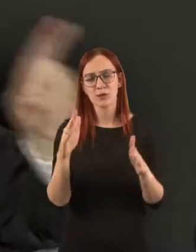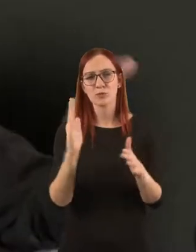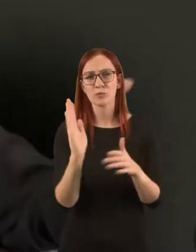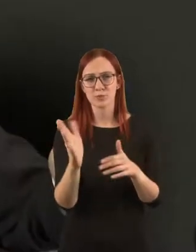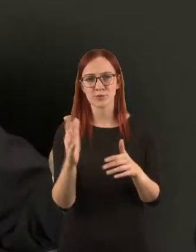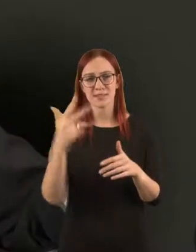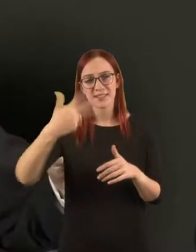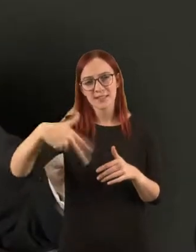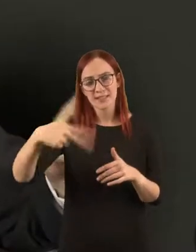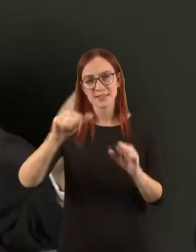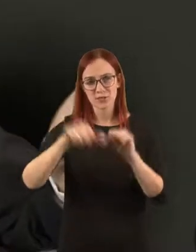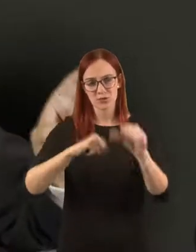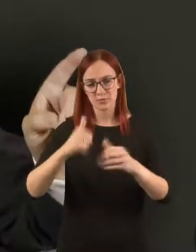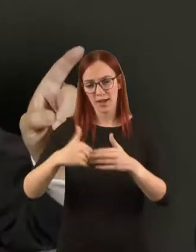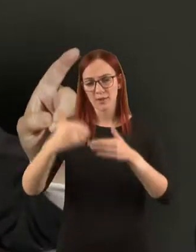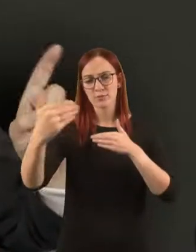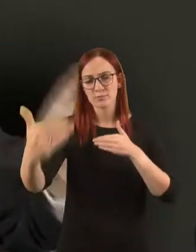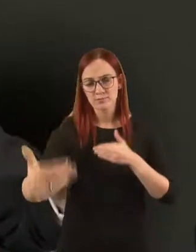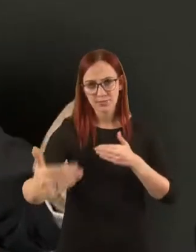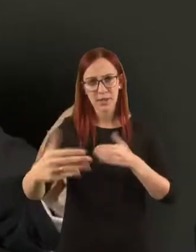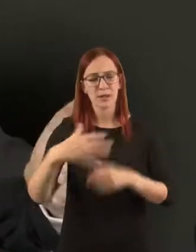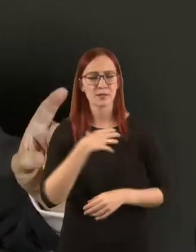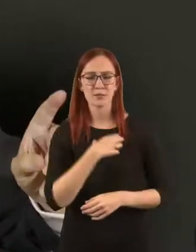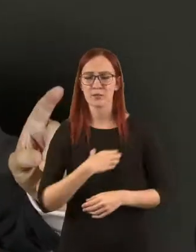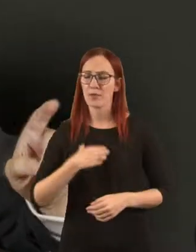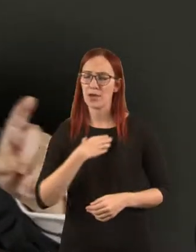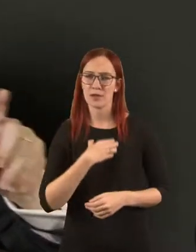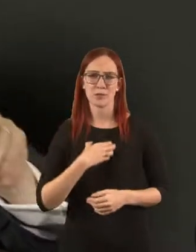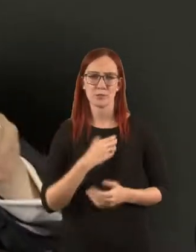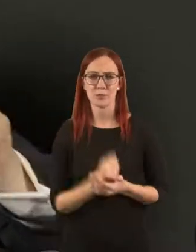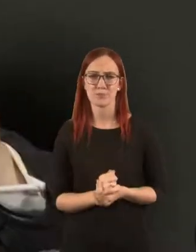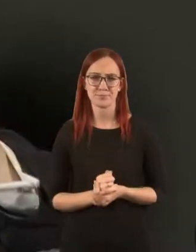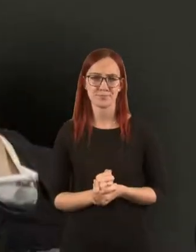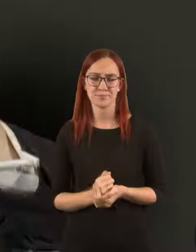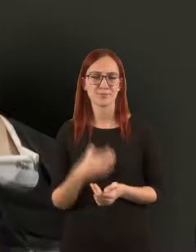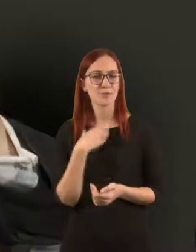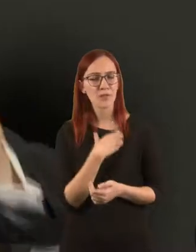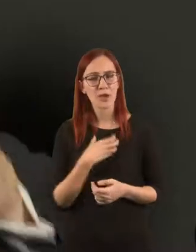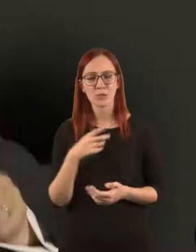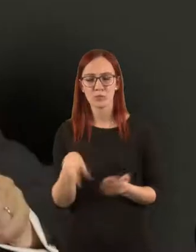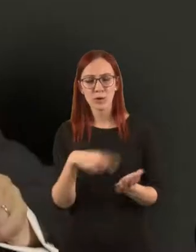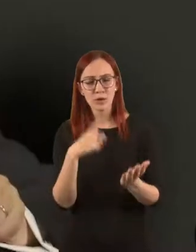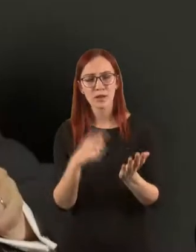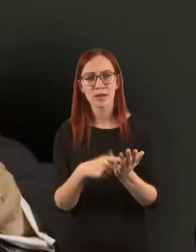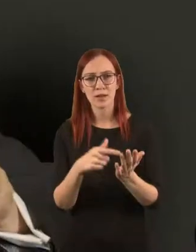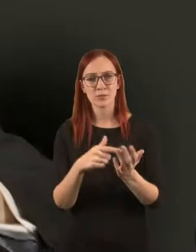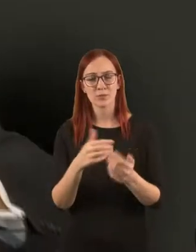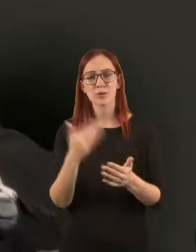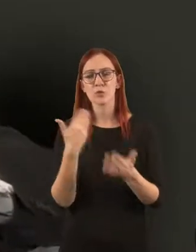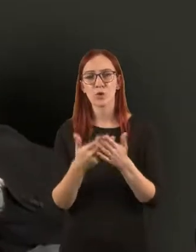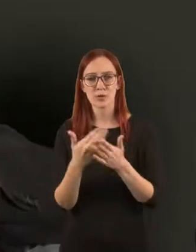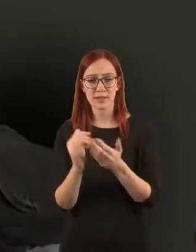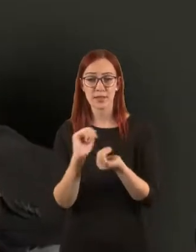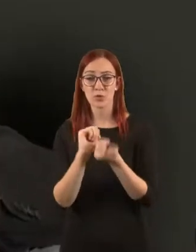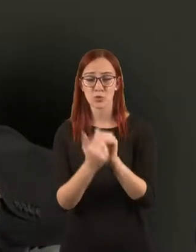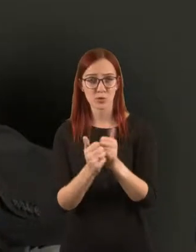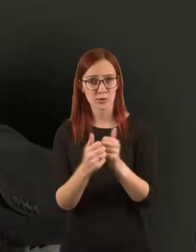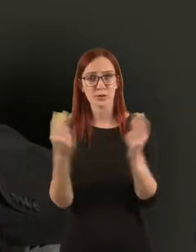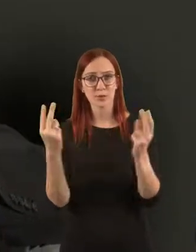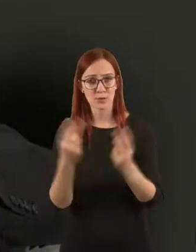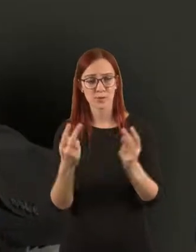important question for competitiveness process, no? Because do you want to be part of the problem, or do you want to